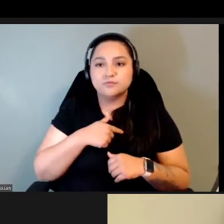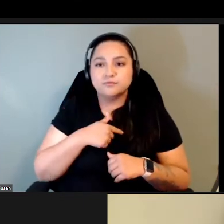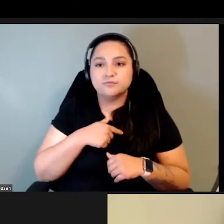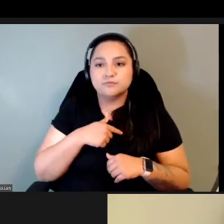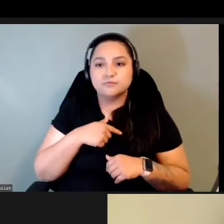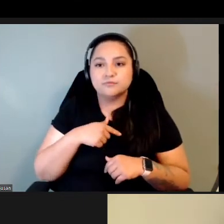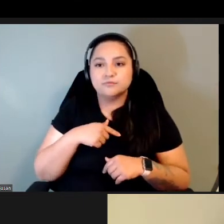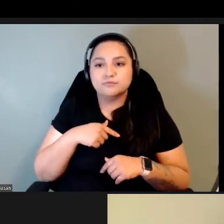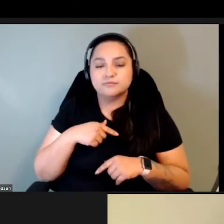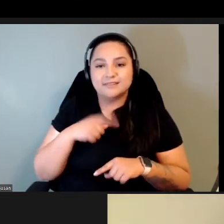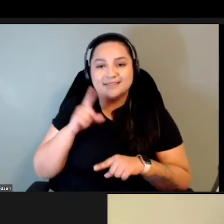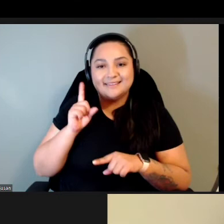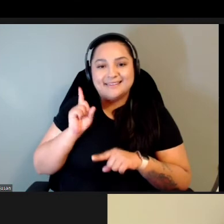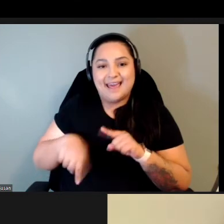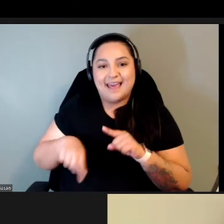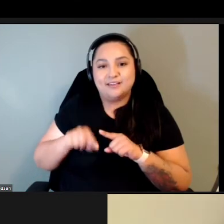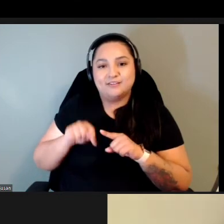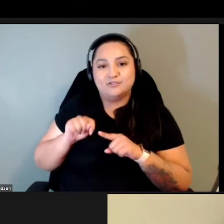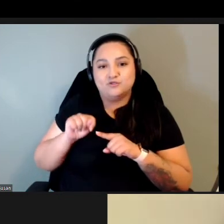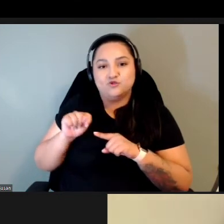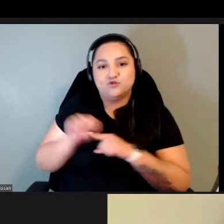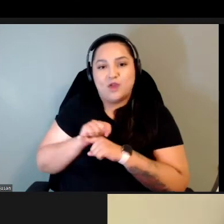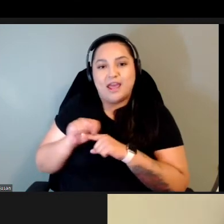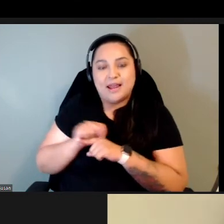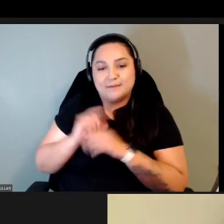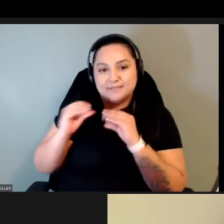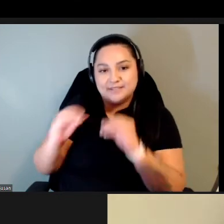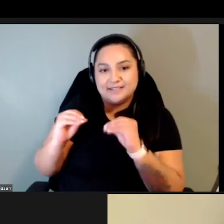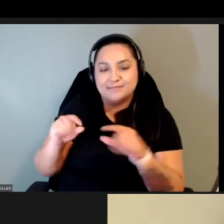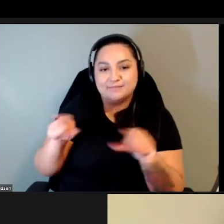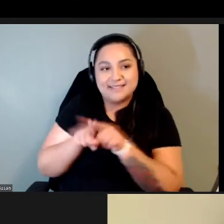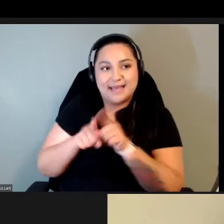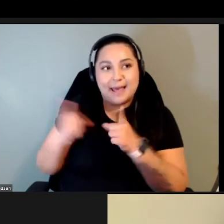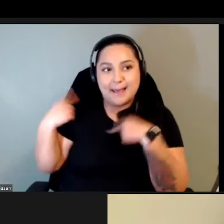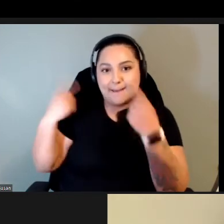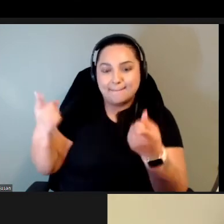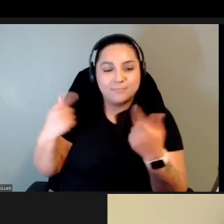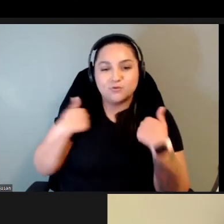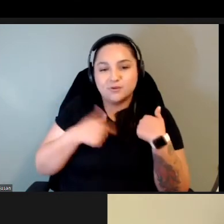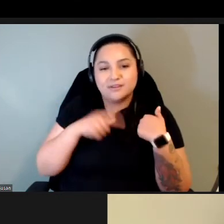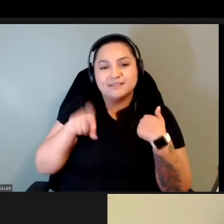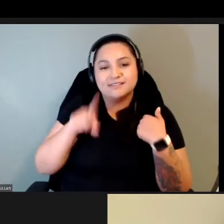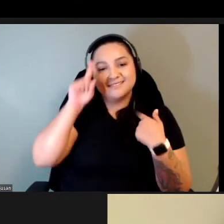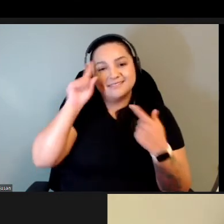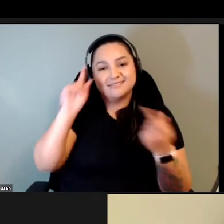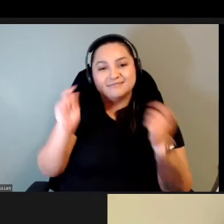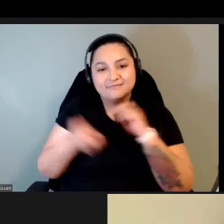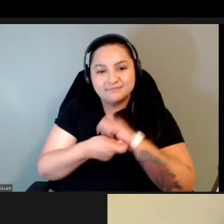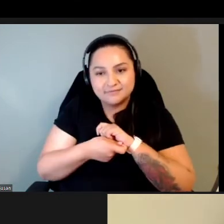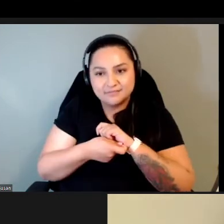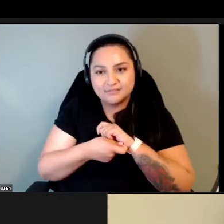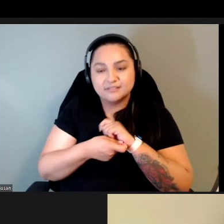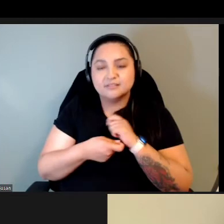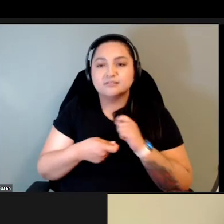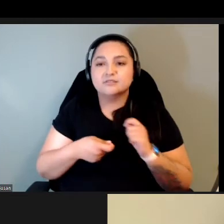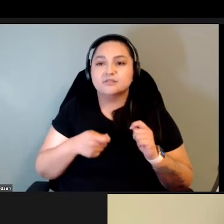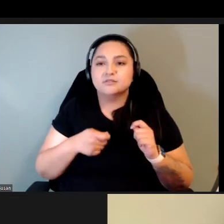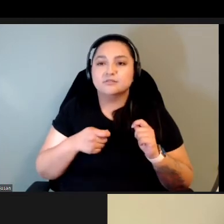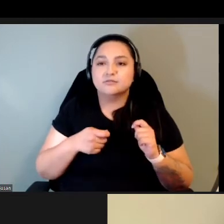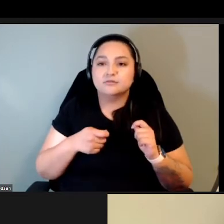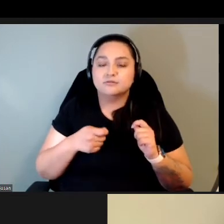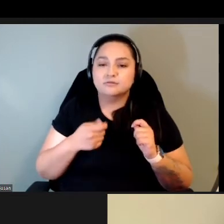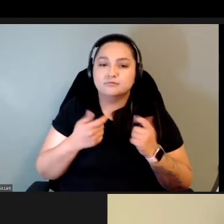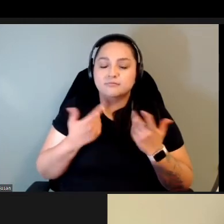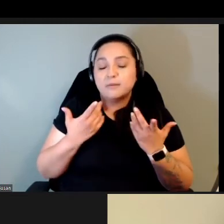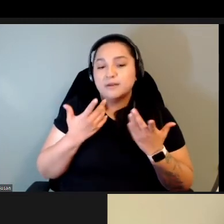until now. No? So we needed to rethink on the ways. And this team that they built, Mondragon Team Academy, a lot, like 10 years